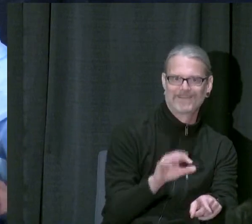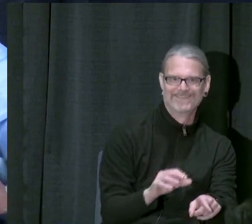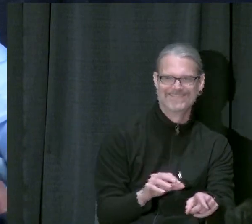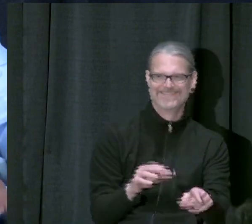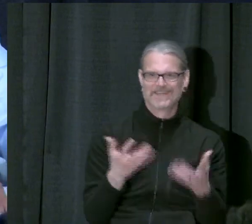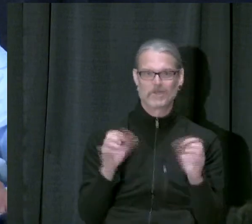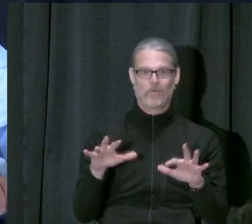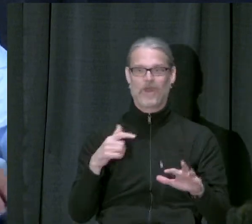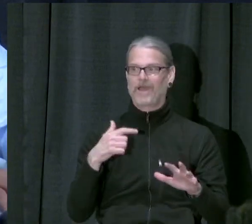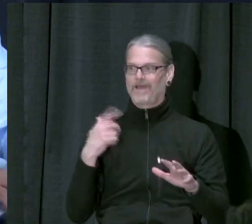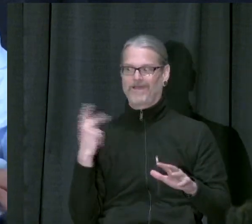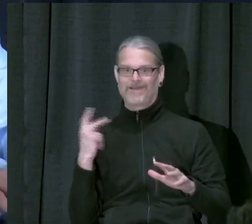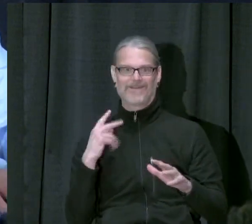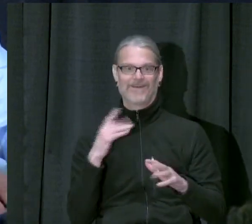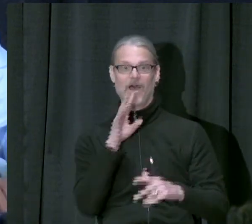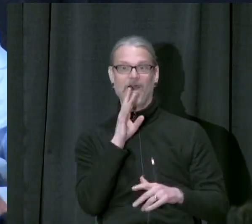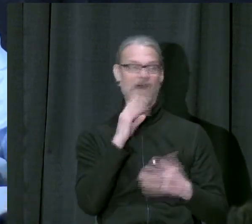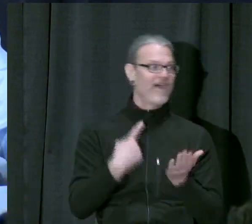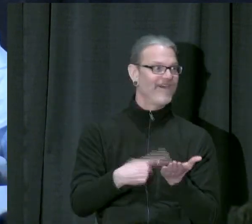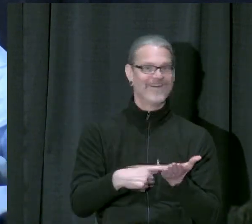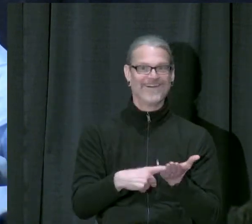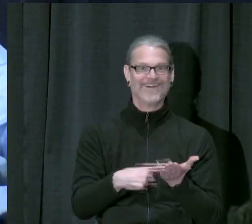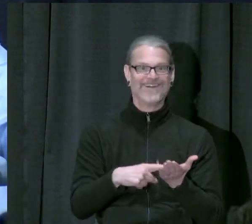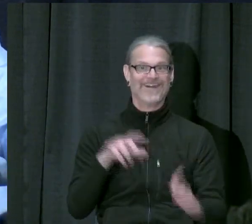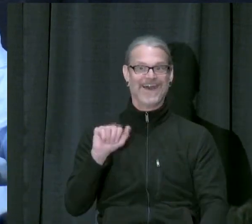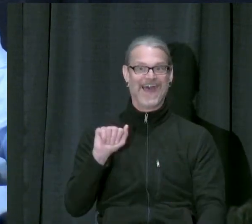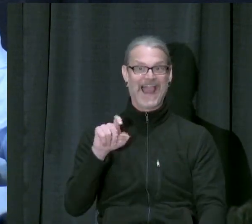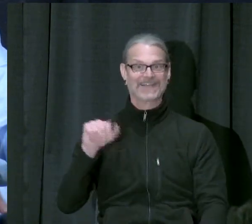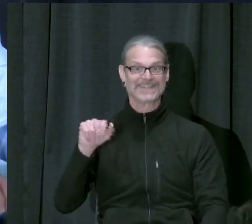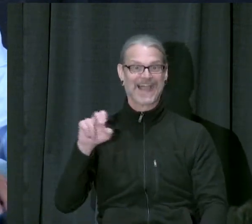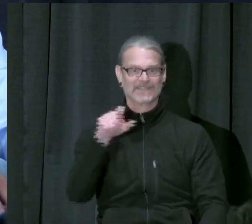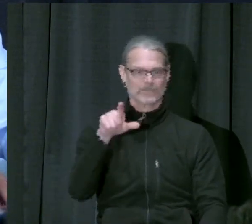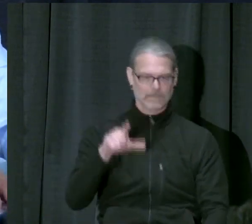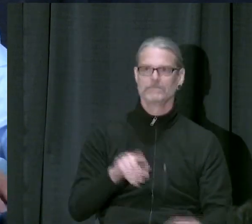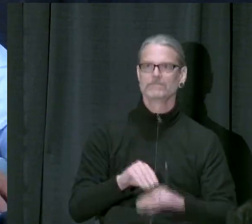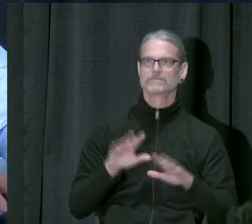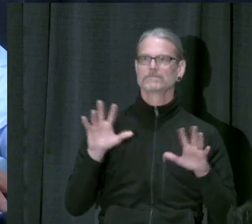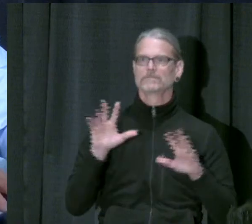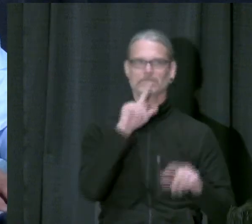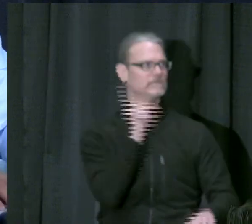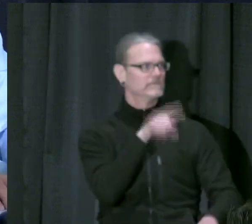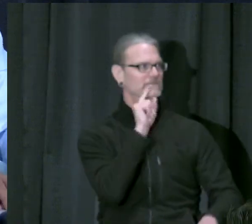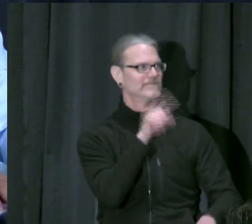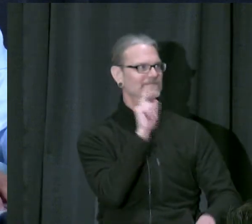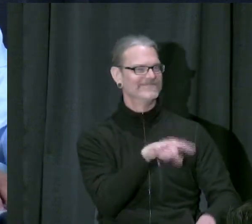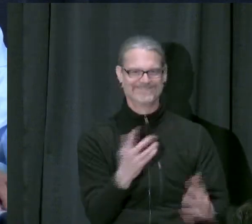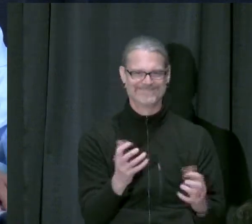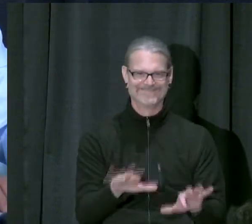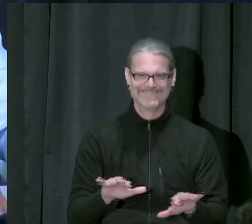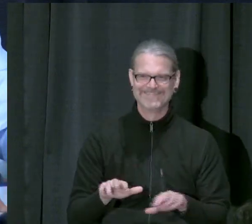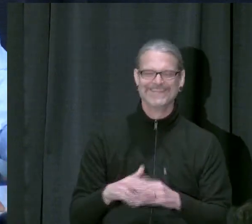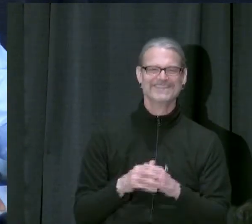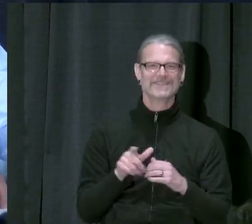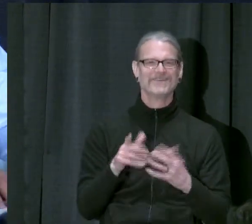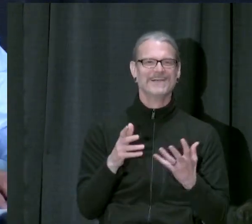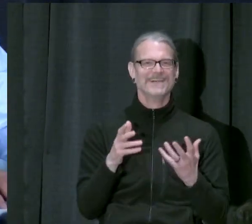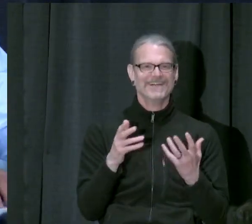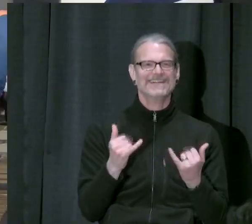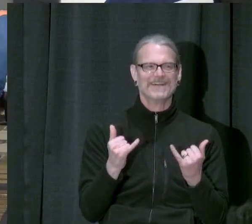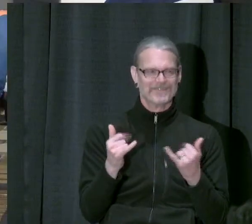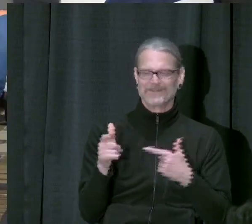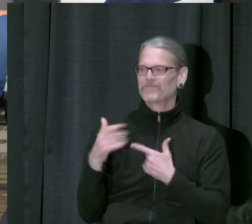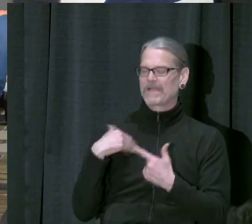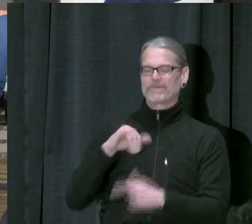up by our conversation, because we're going to be talking about her quite a bit. And joining me today, we have